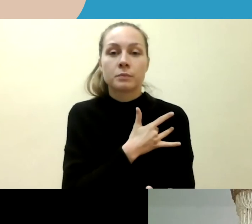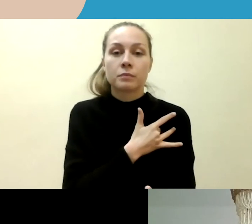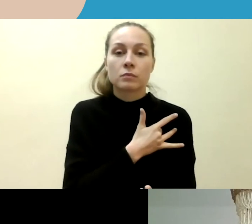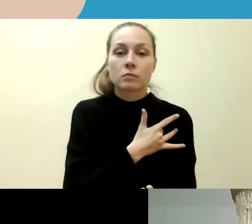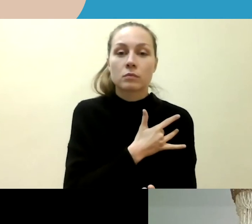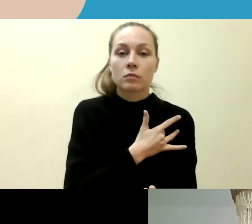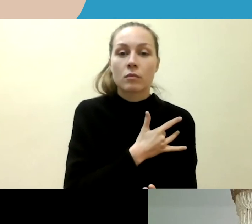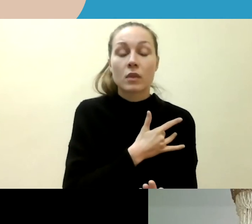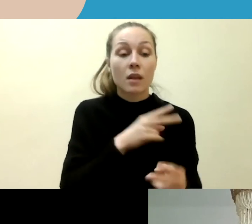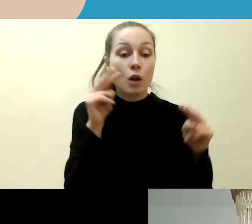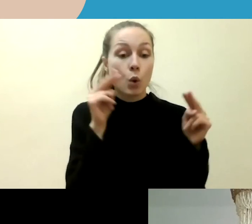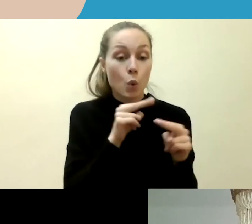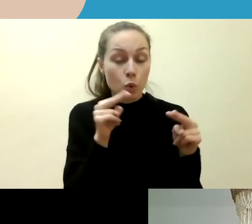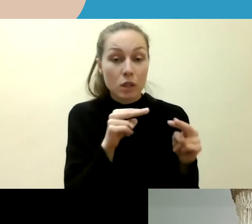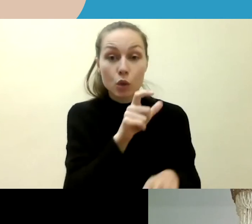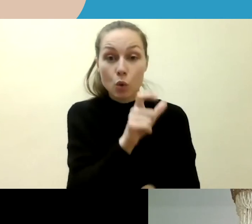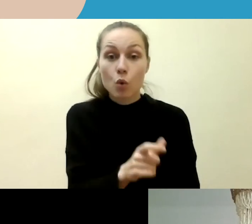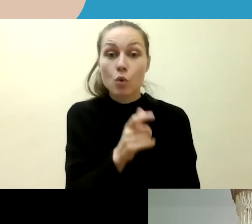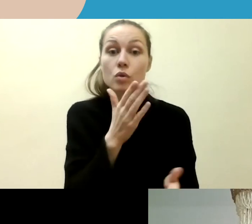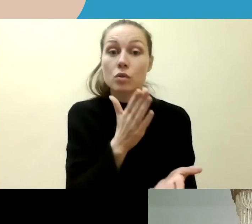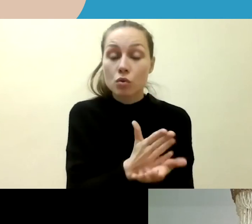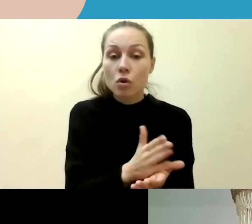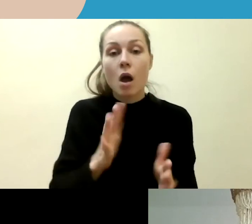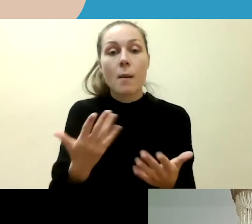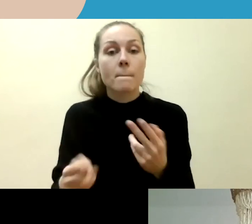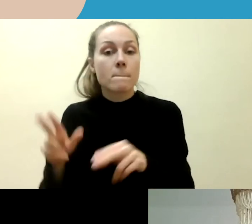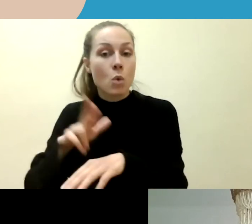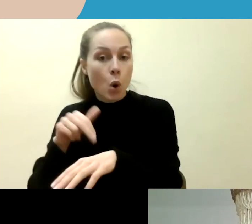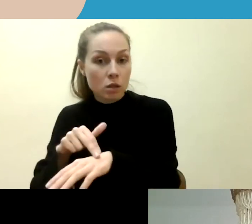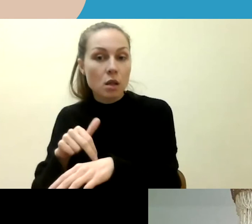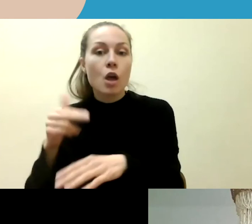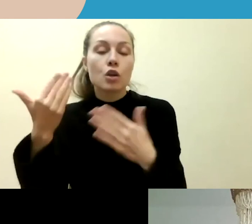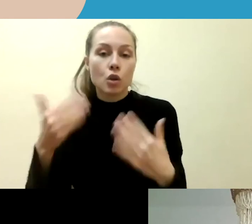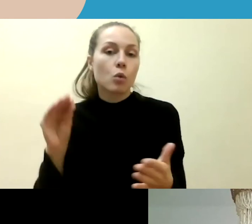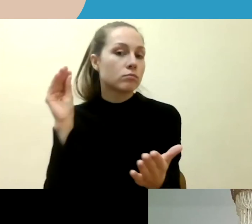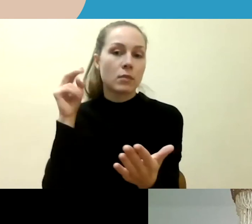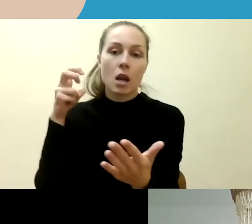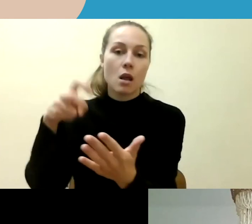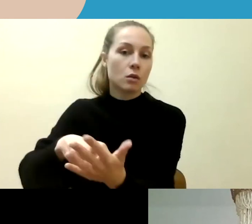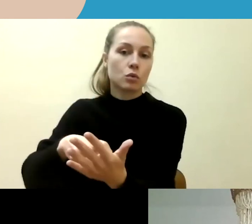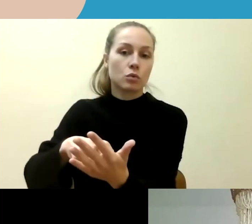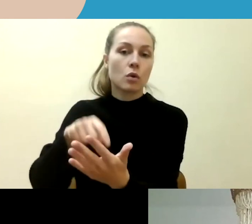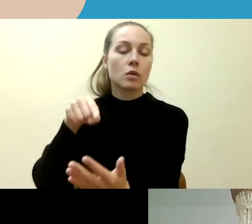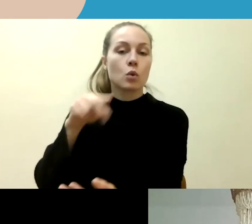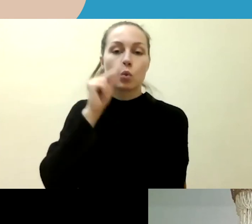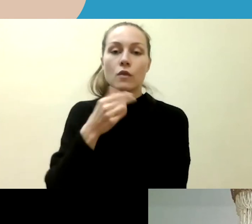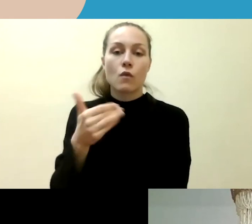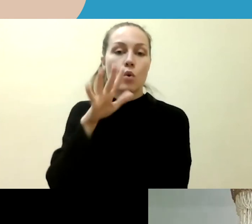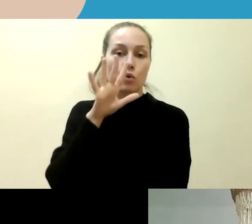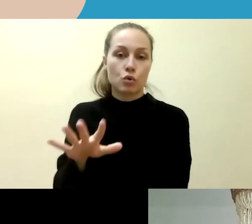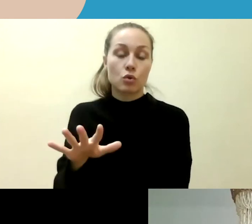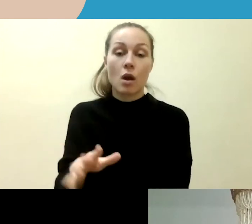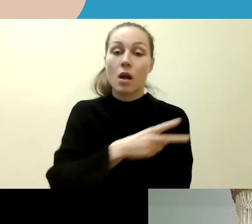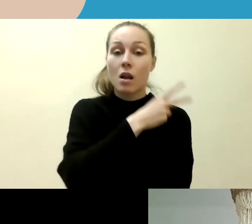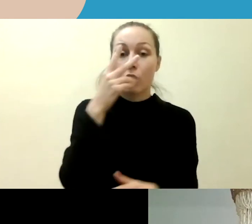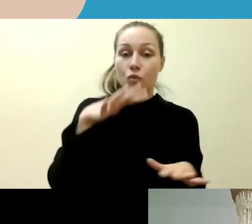person reports that the crime is a hate crime, it is registered as